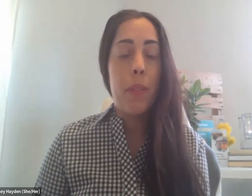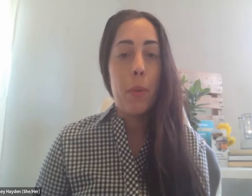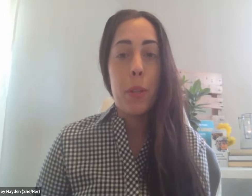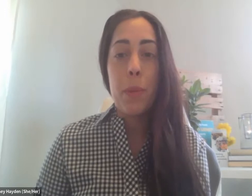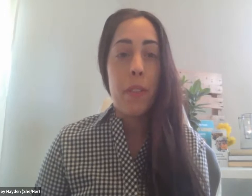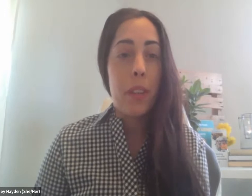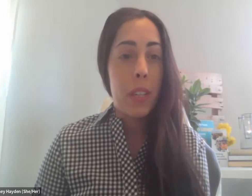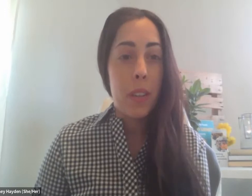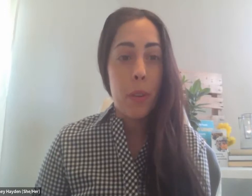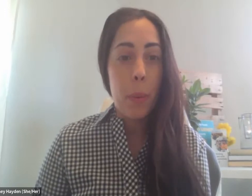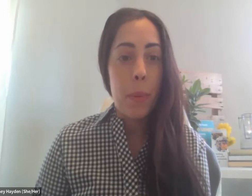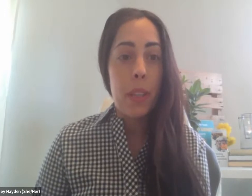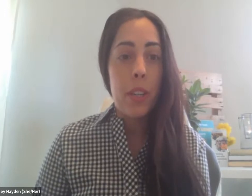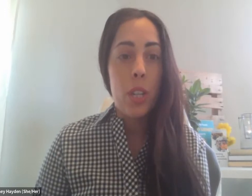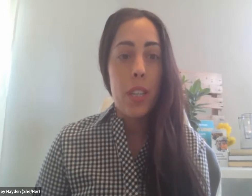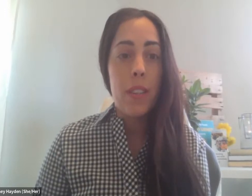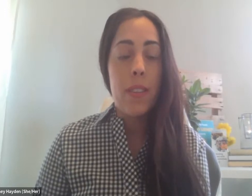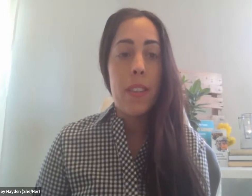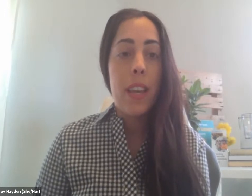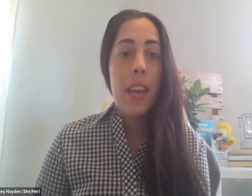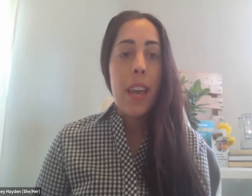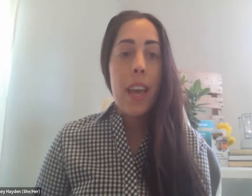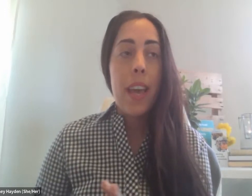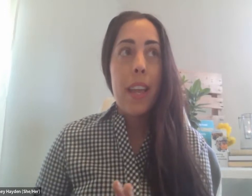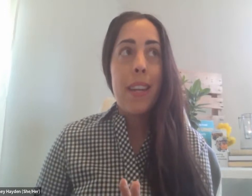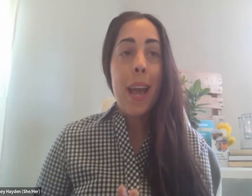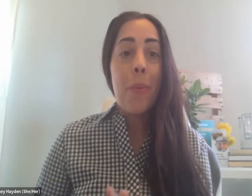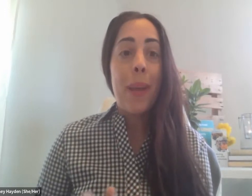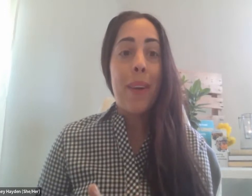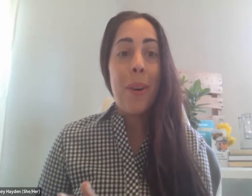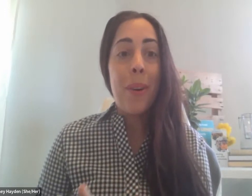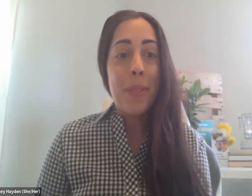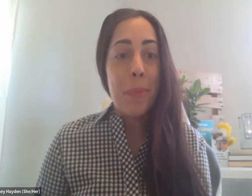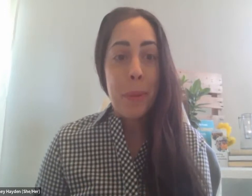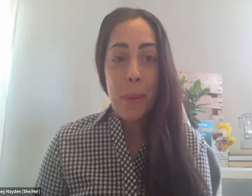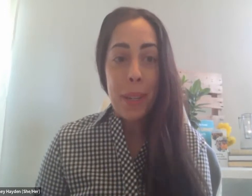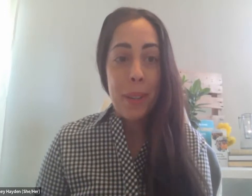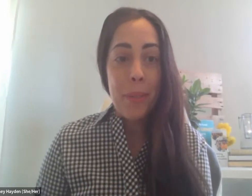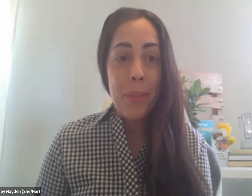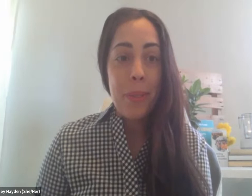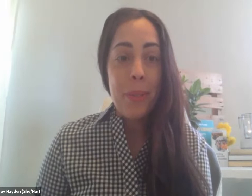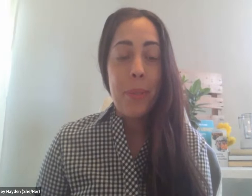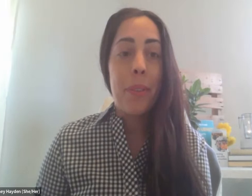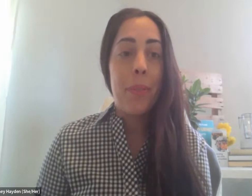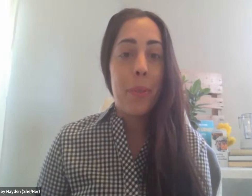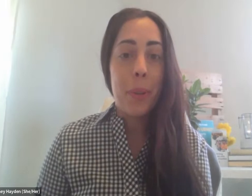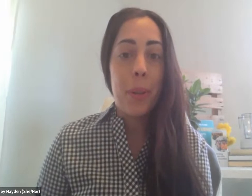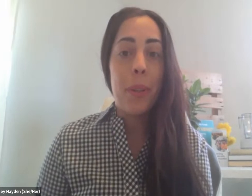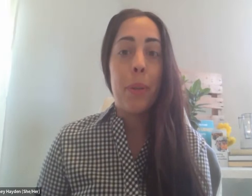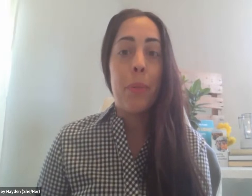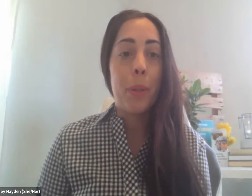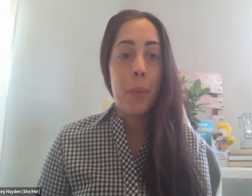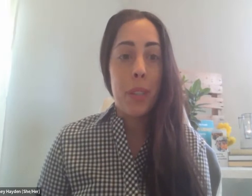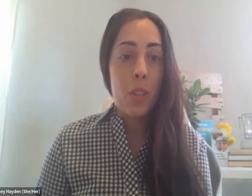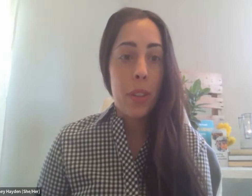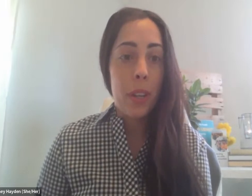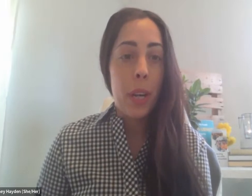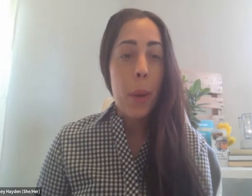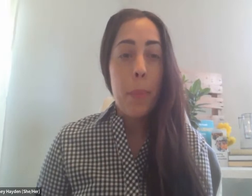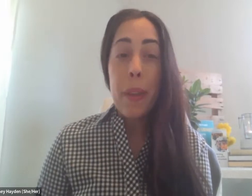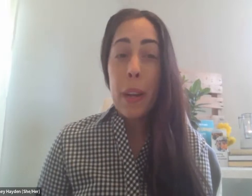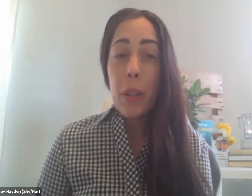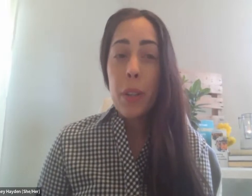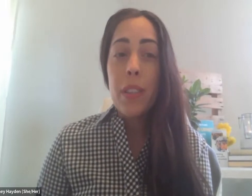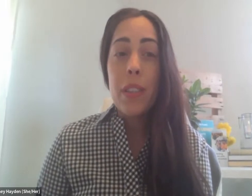groups. Some of them were specific to different populations. Now we have all of this perspective. We've lived through COVID. We've worked with each